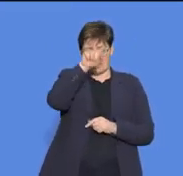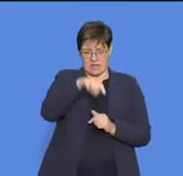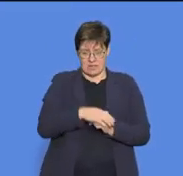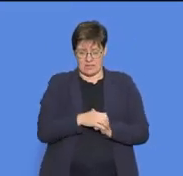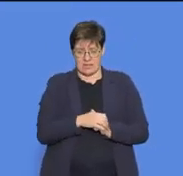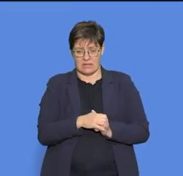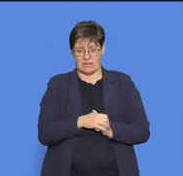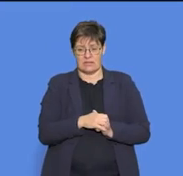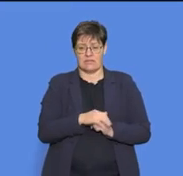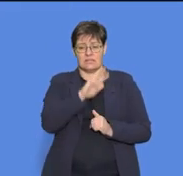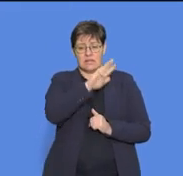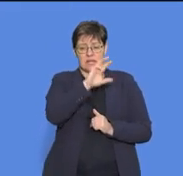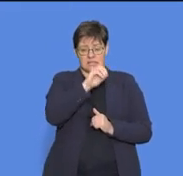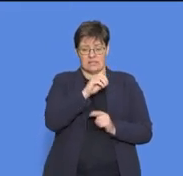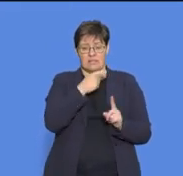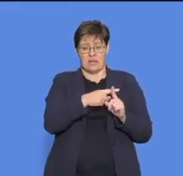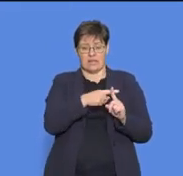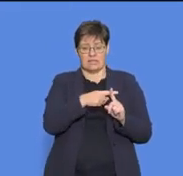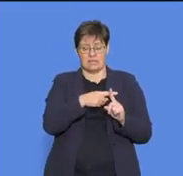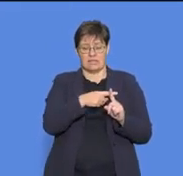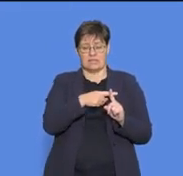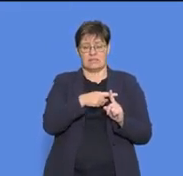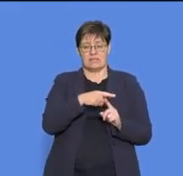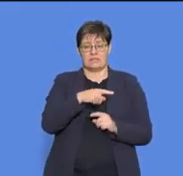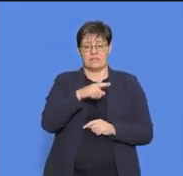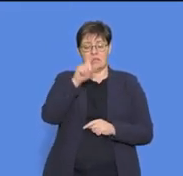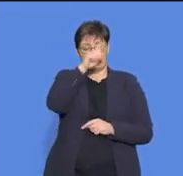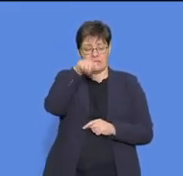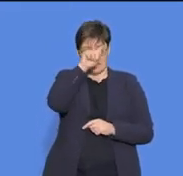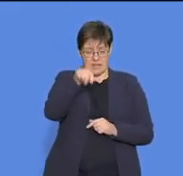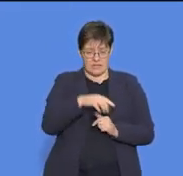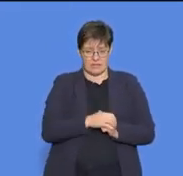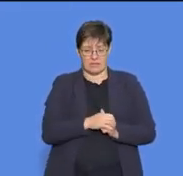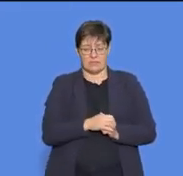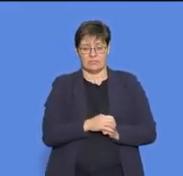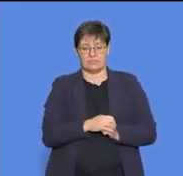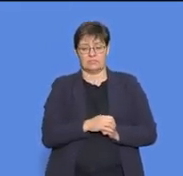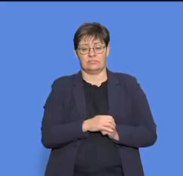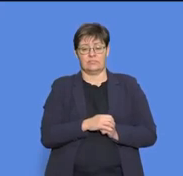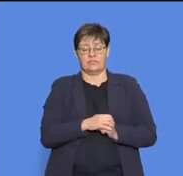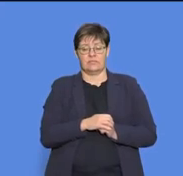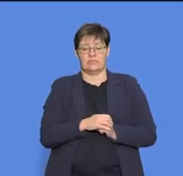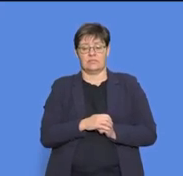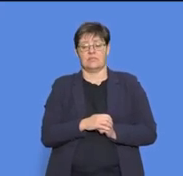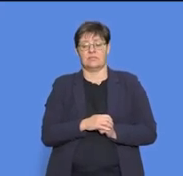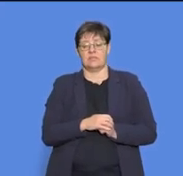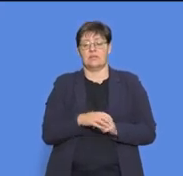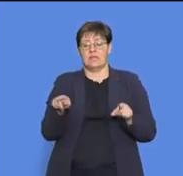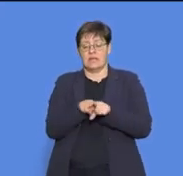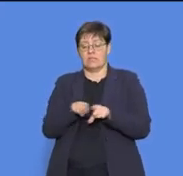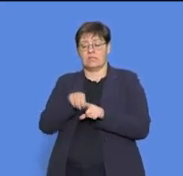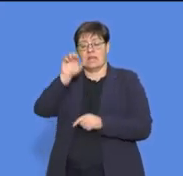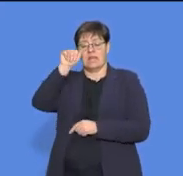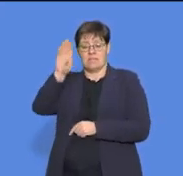90 plus theta. So this angle is 90 plus theta,